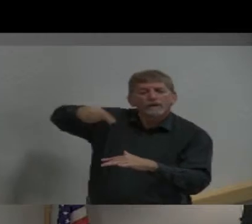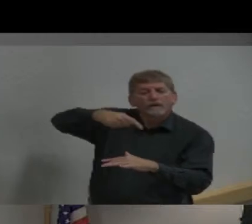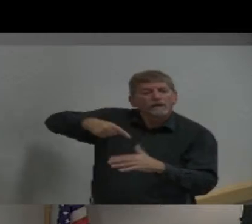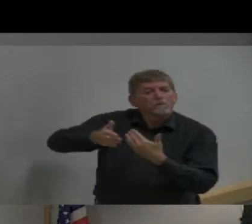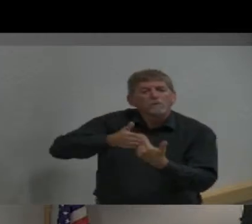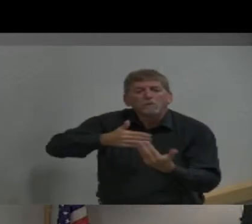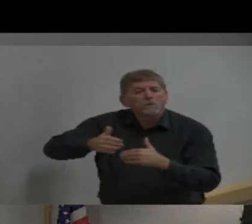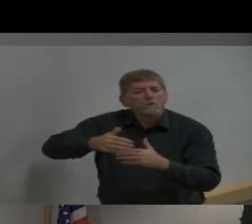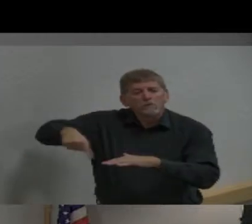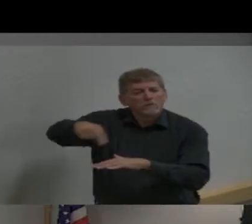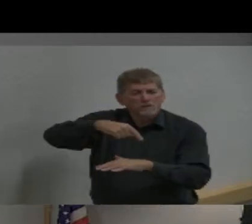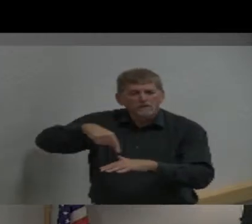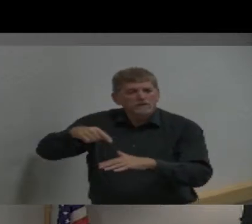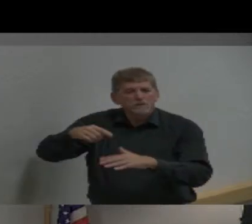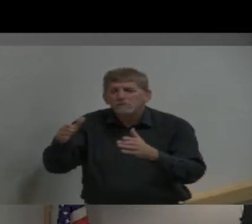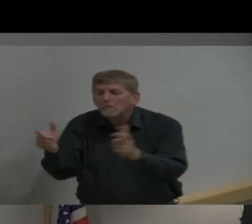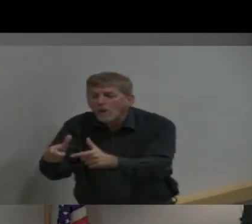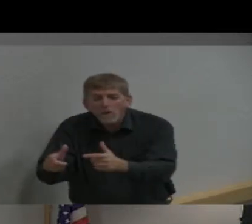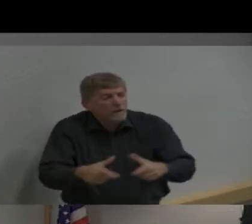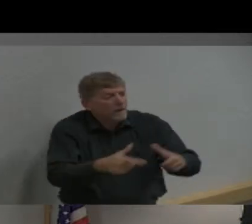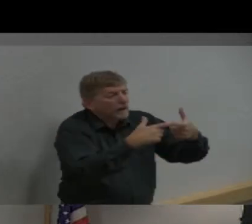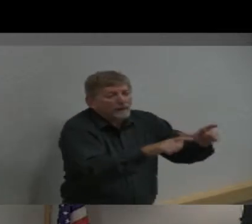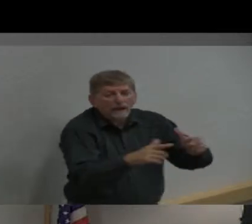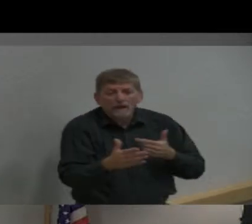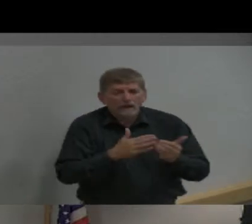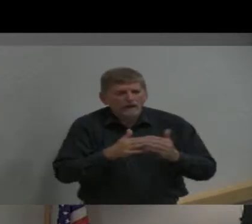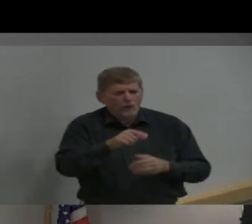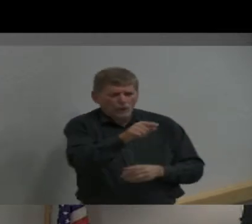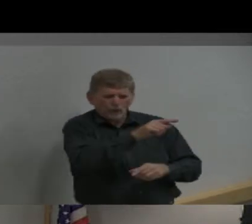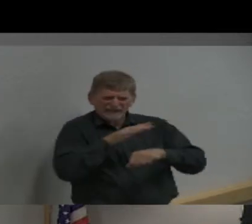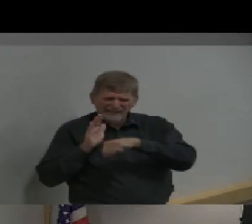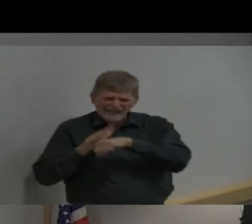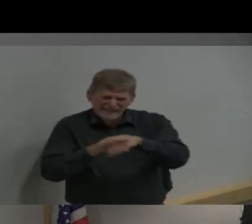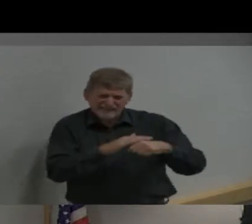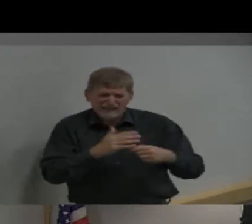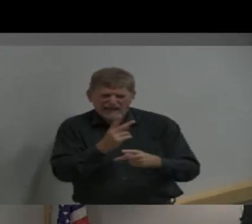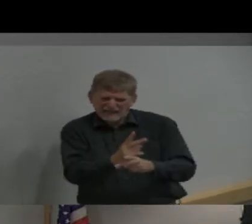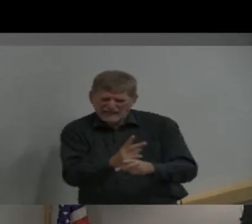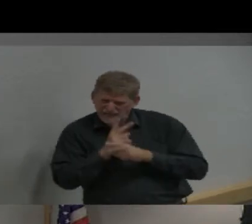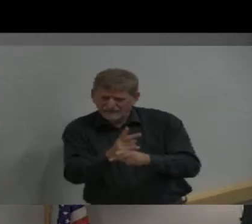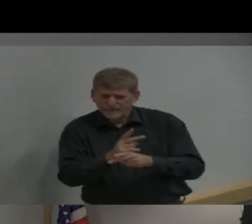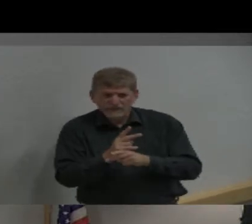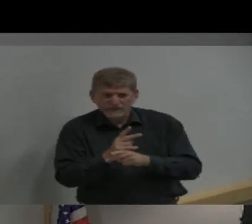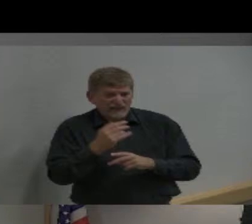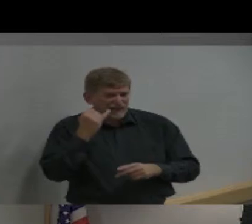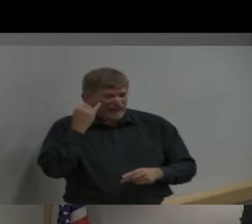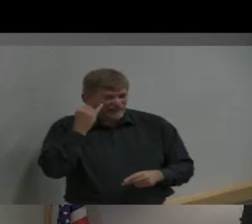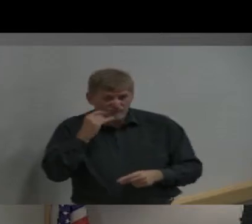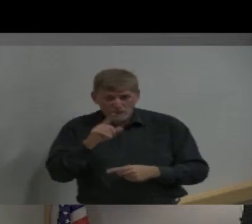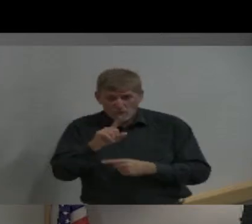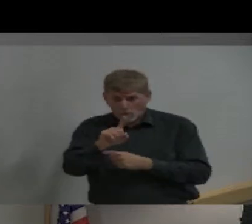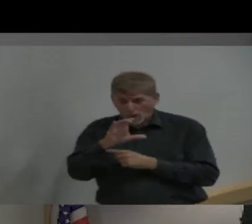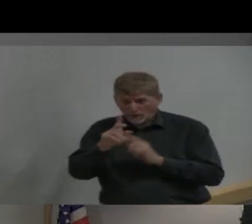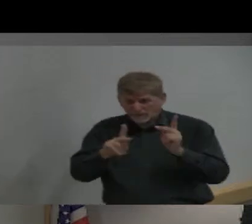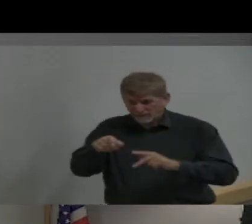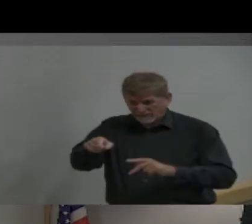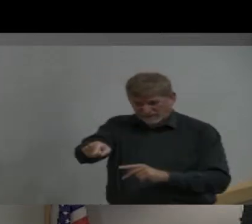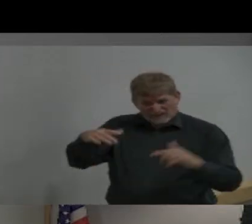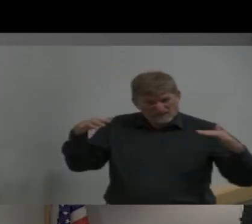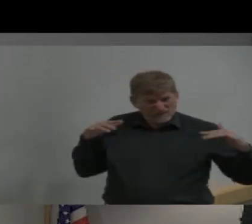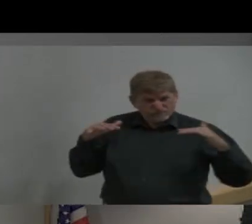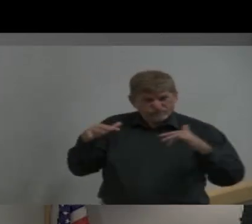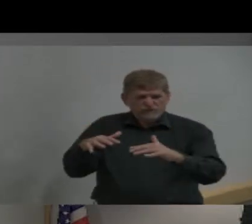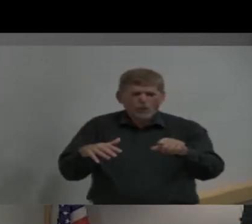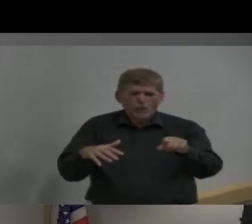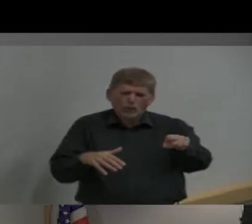small gatherings. For gatherings involving more than 100 individuals, a plan must be submitted to the Health